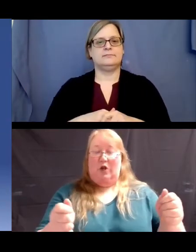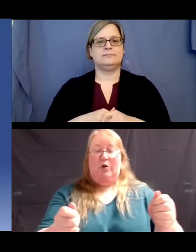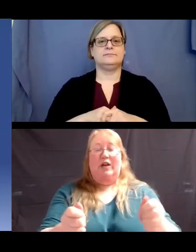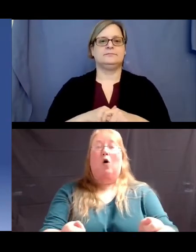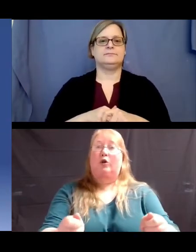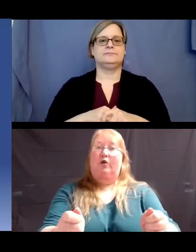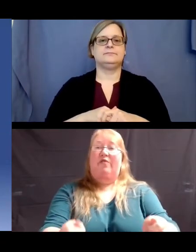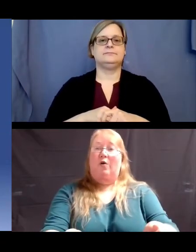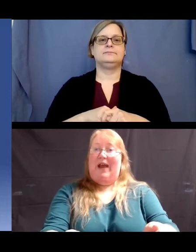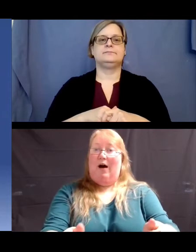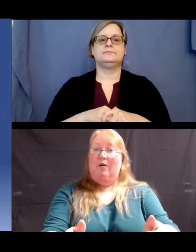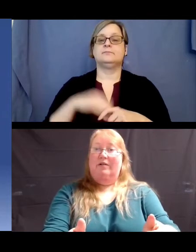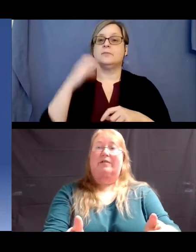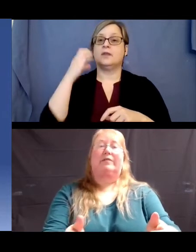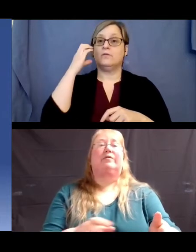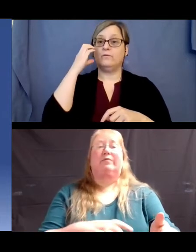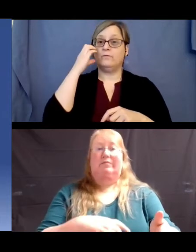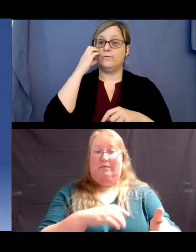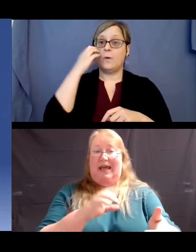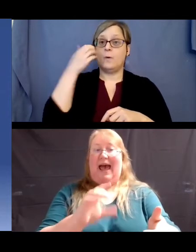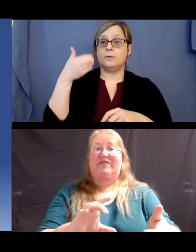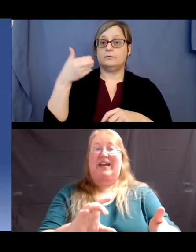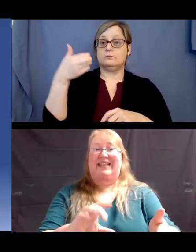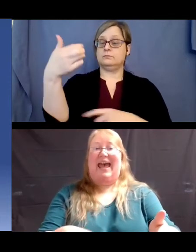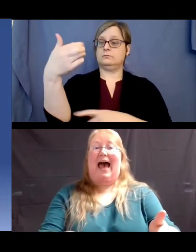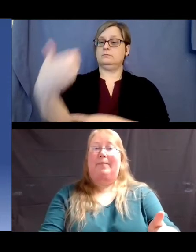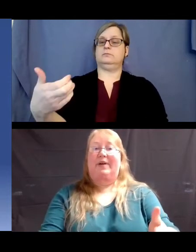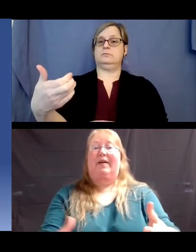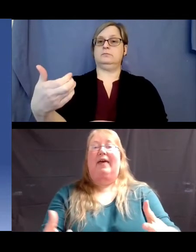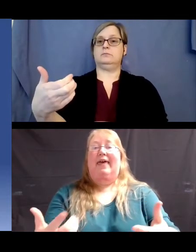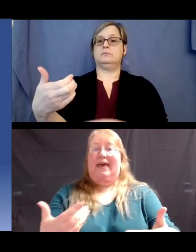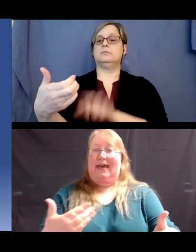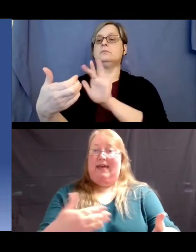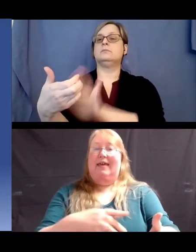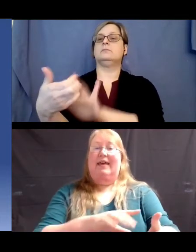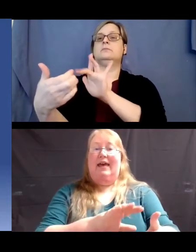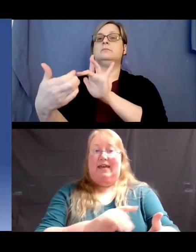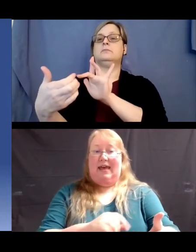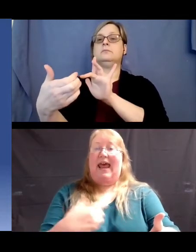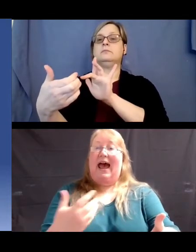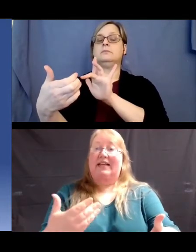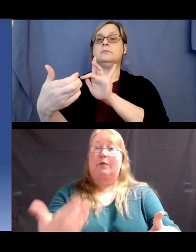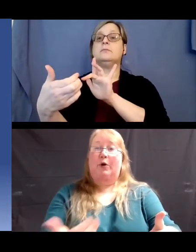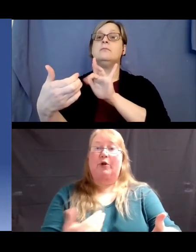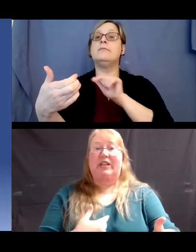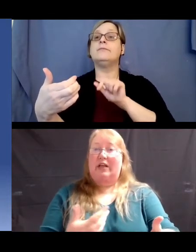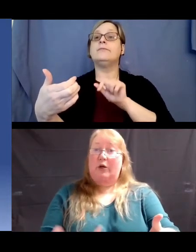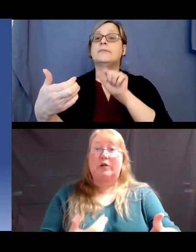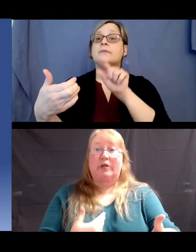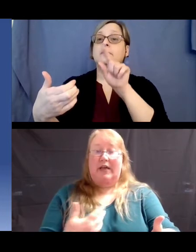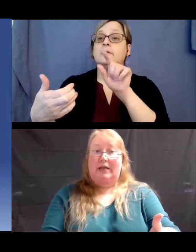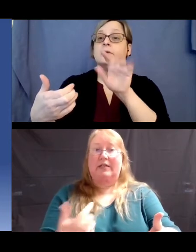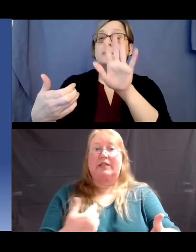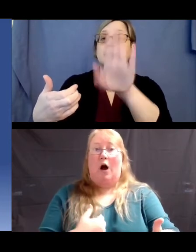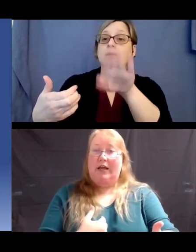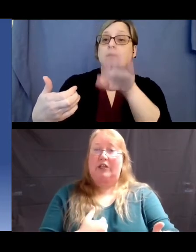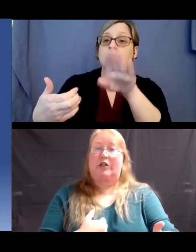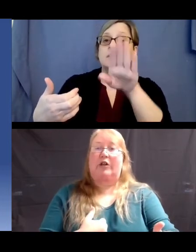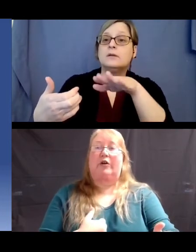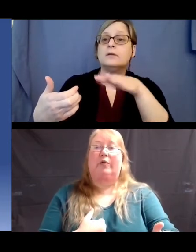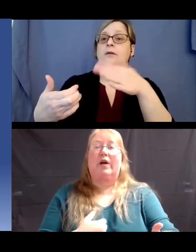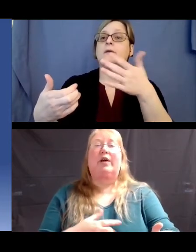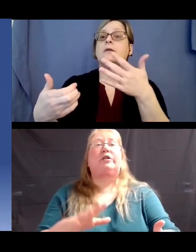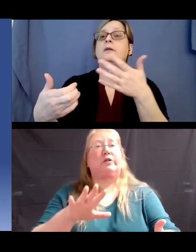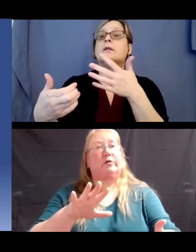So you can hold your phone out, activate the app, and ask the person that is talking